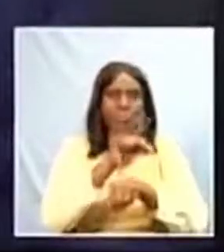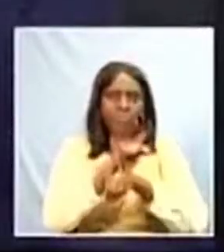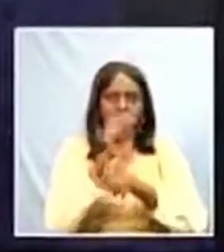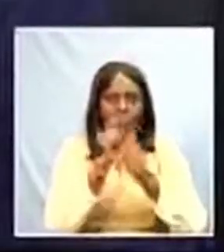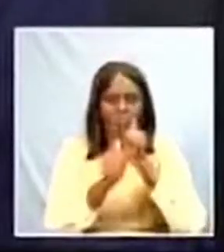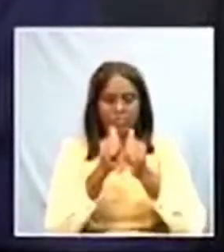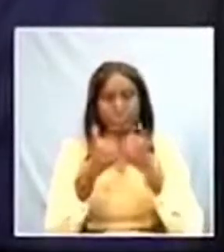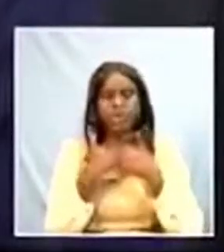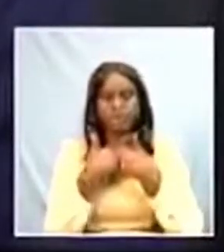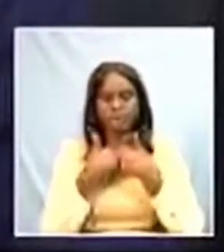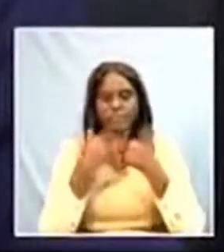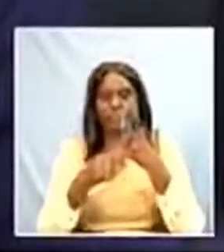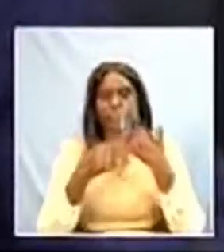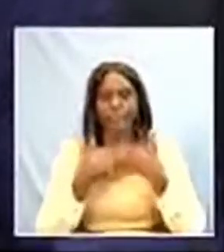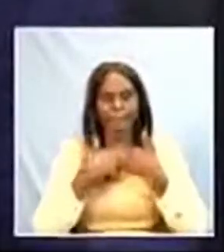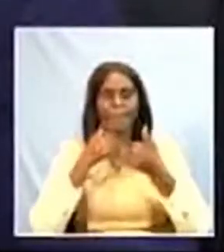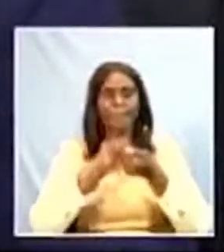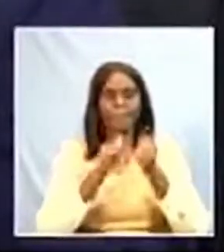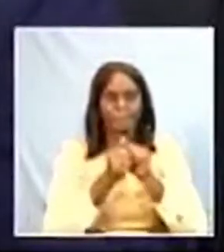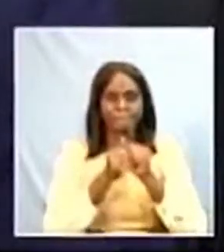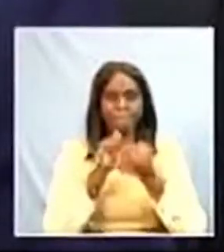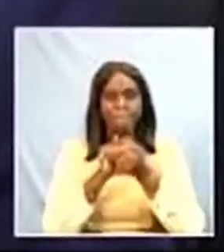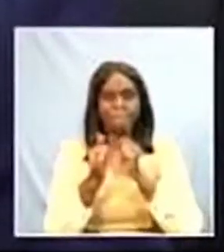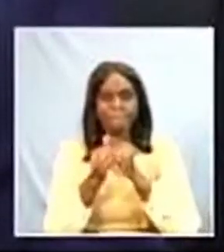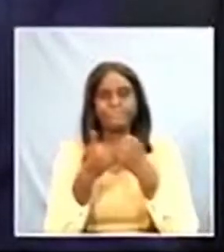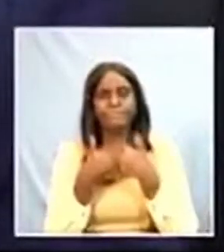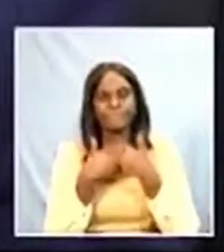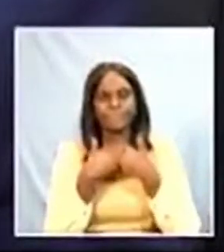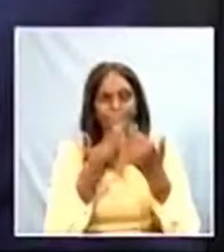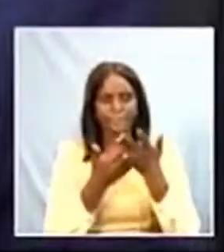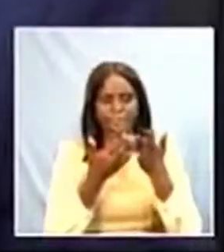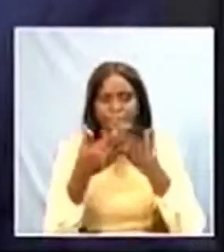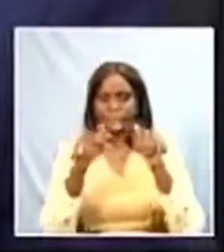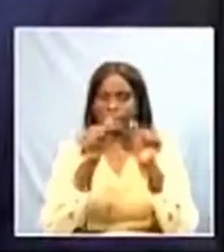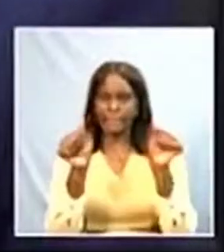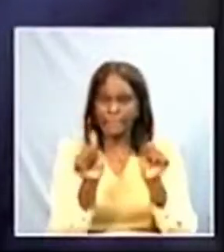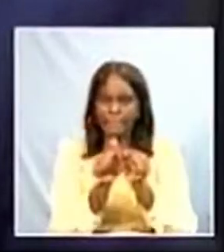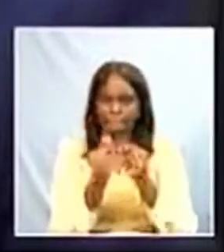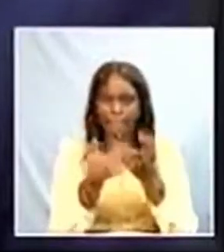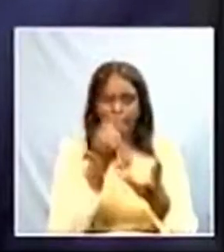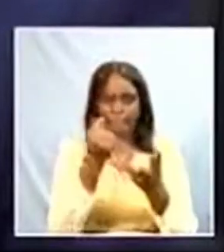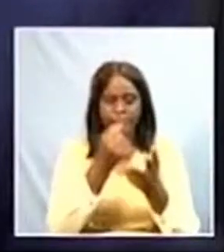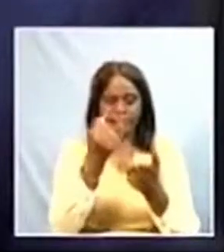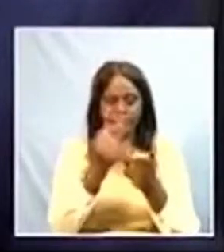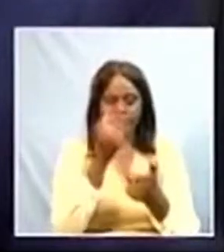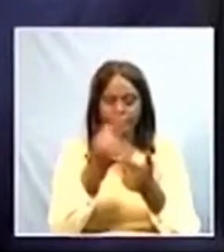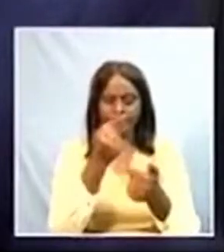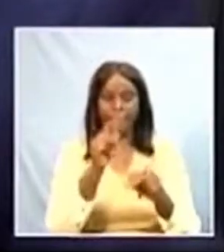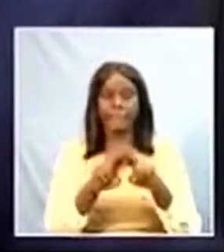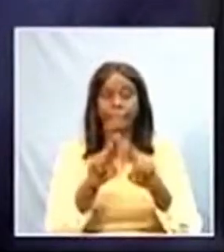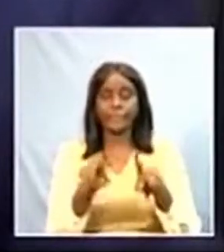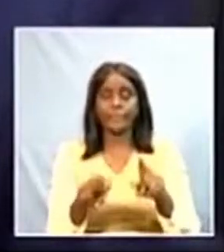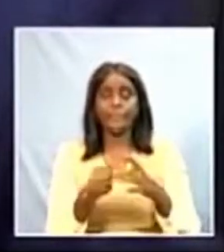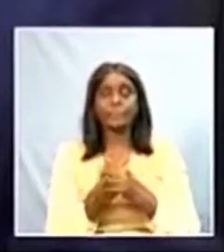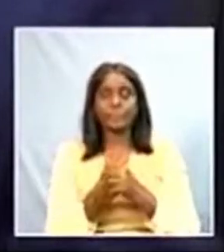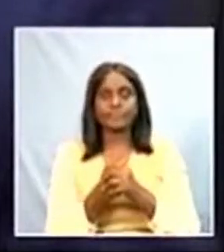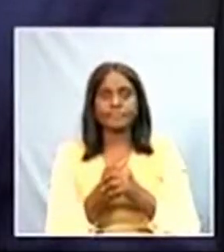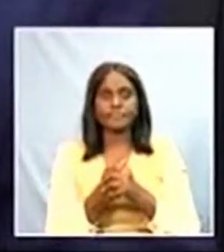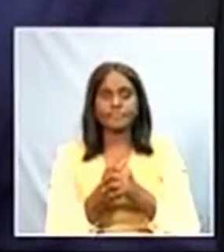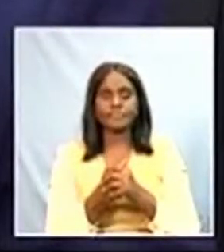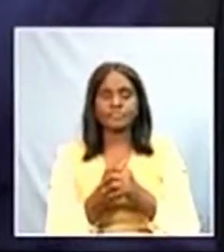been affected. The general statistics, Chair, is that